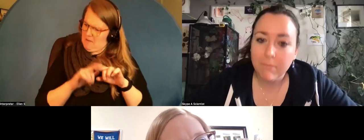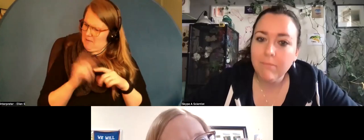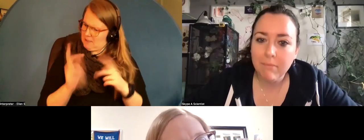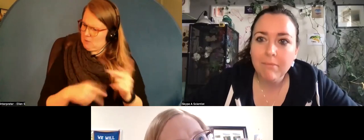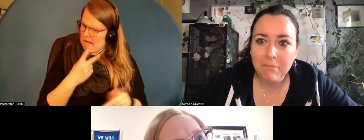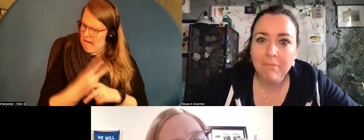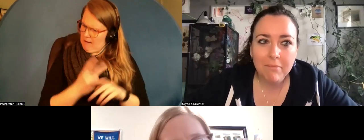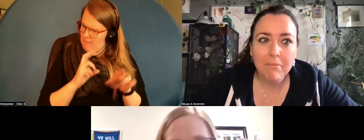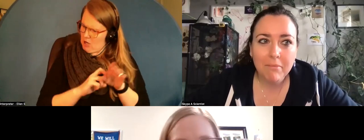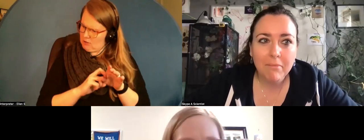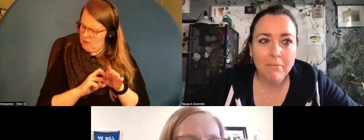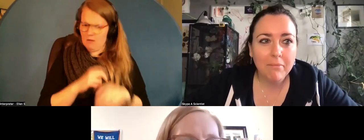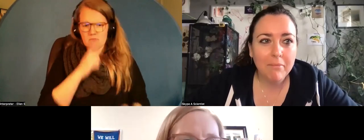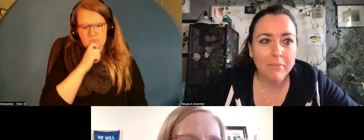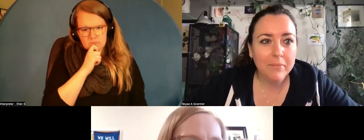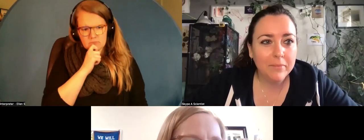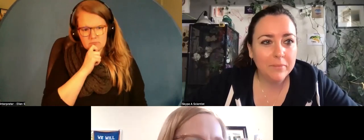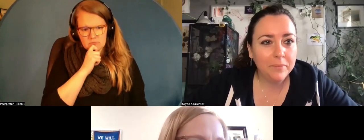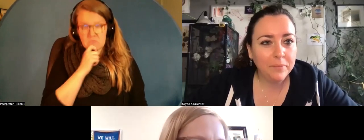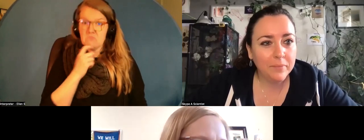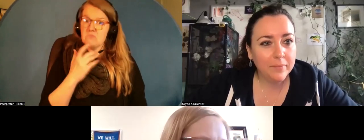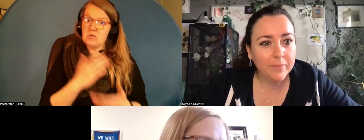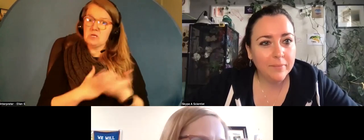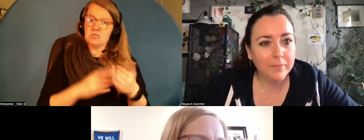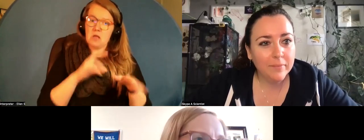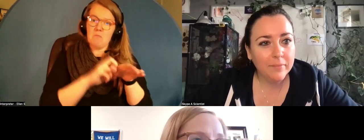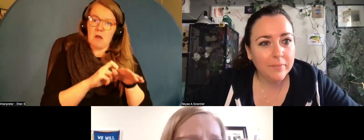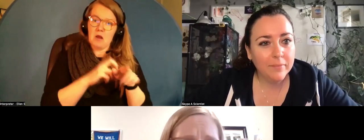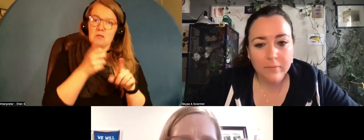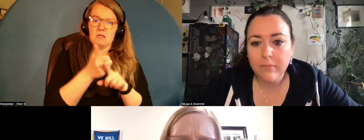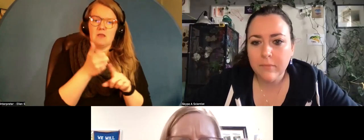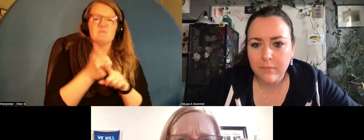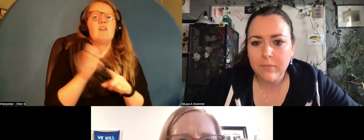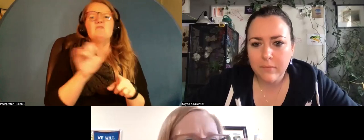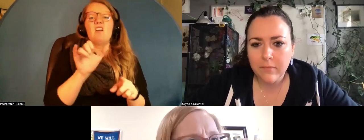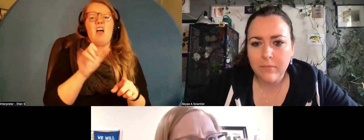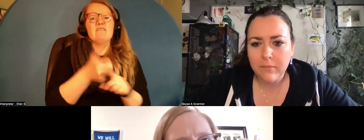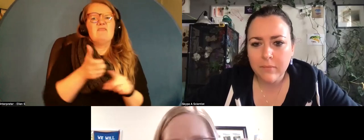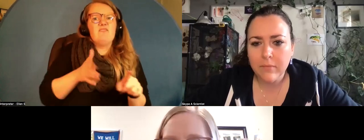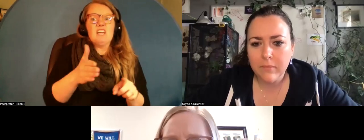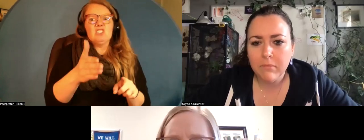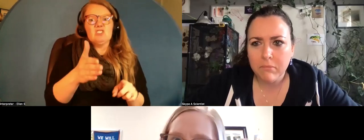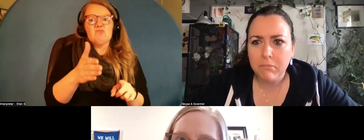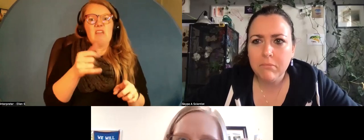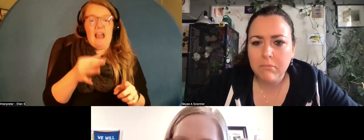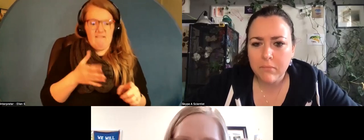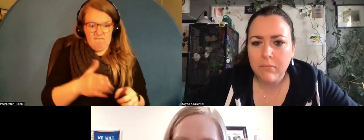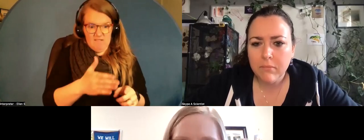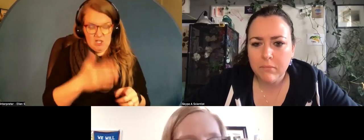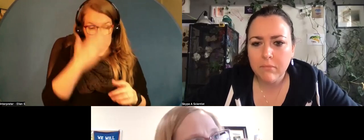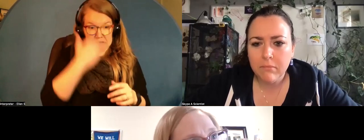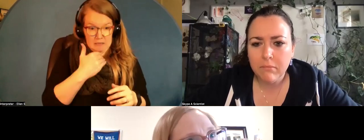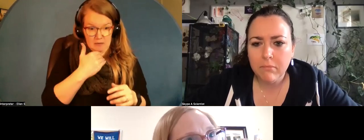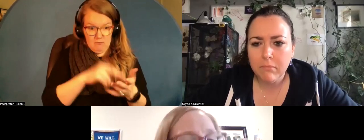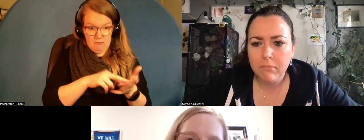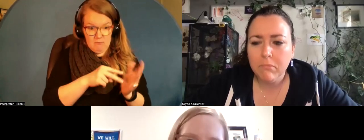are. Some parasites are like fish. So if fish sleep, then maybe those types of